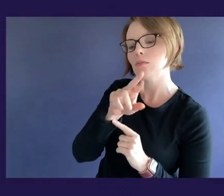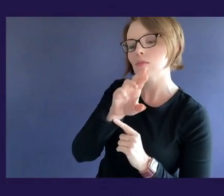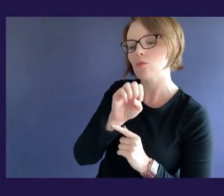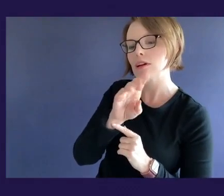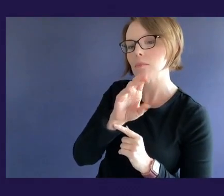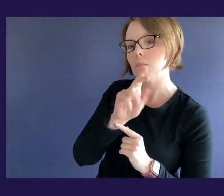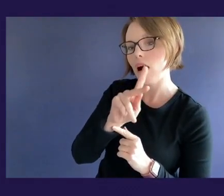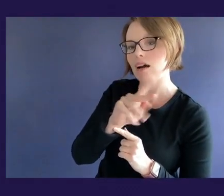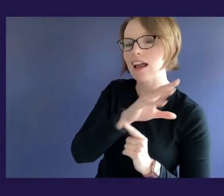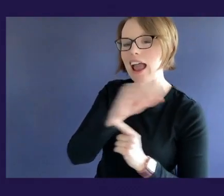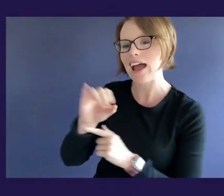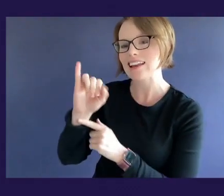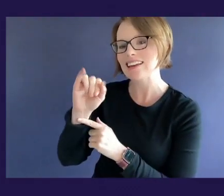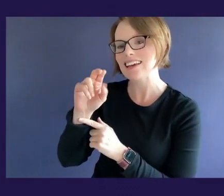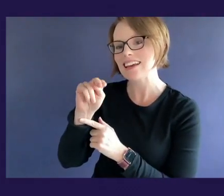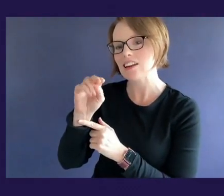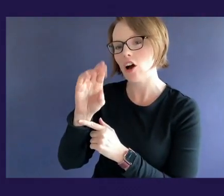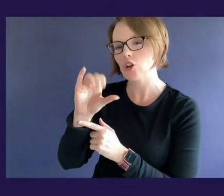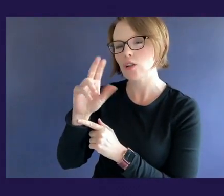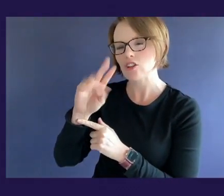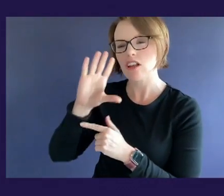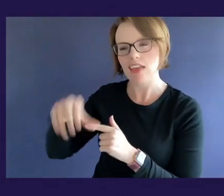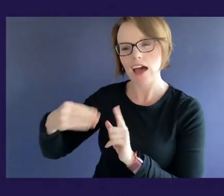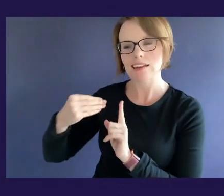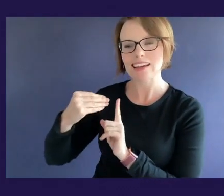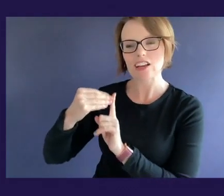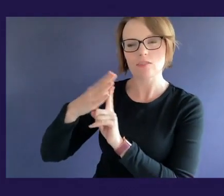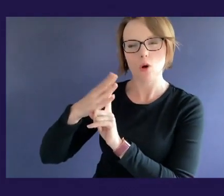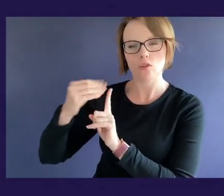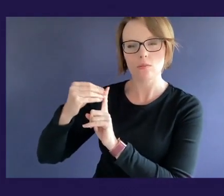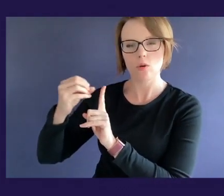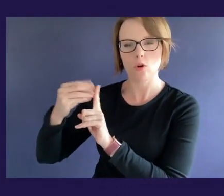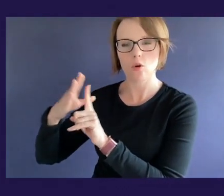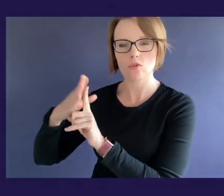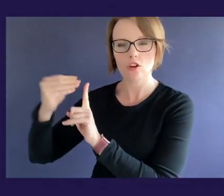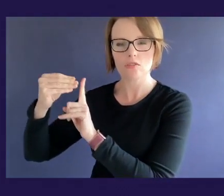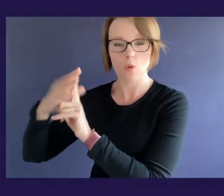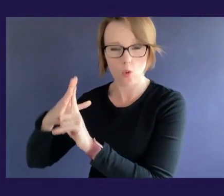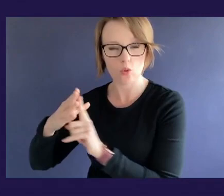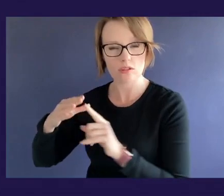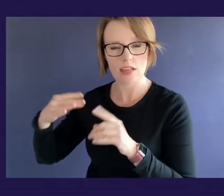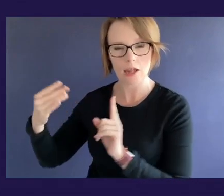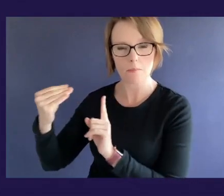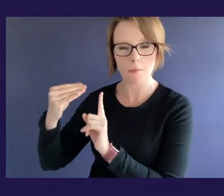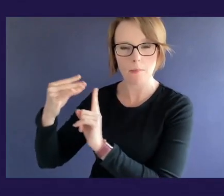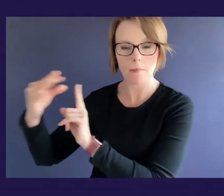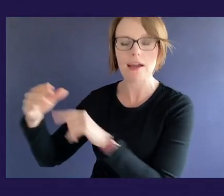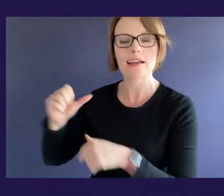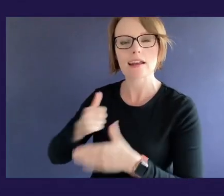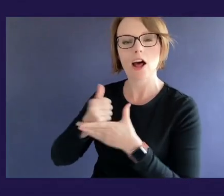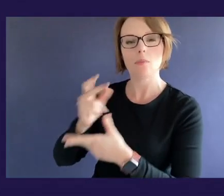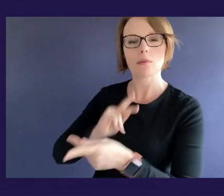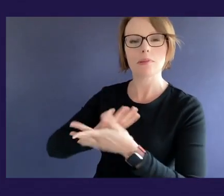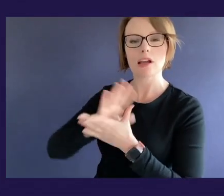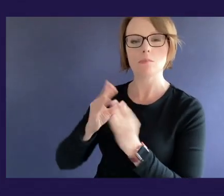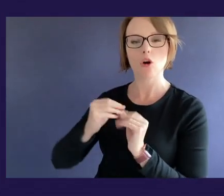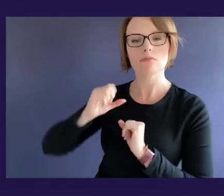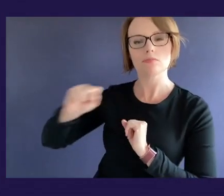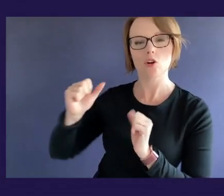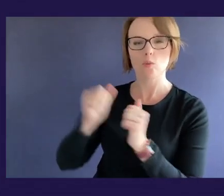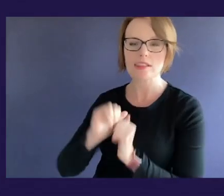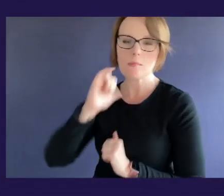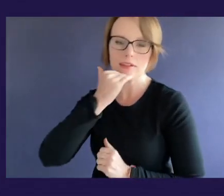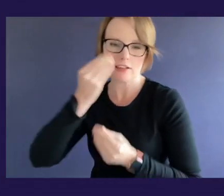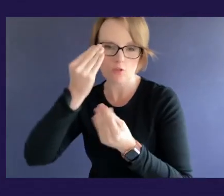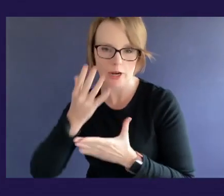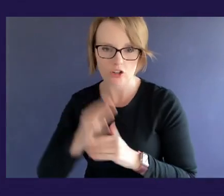actually confer that psychological resistance against mis and disinformation. However, I think it should be pointed out that in order